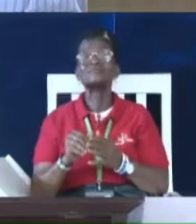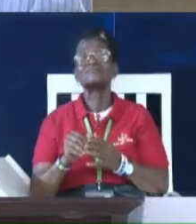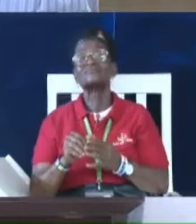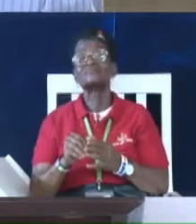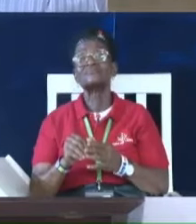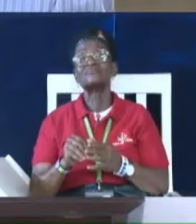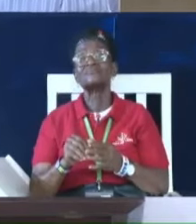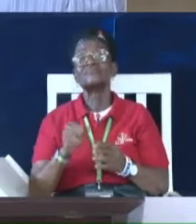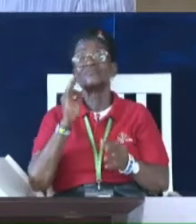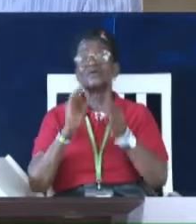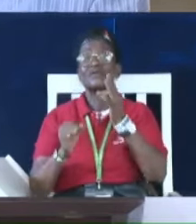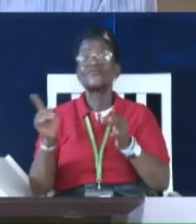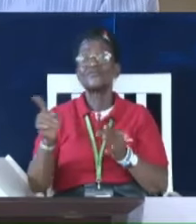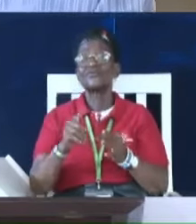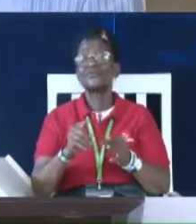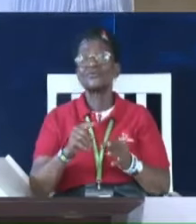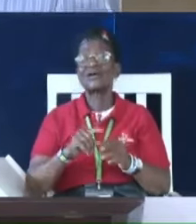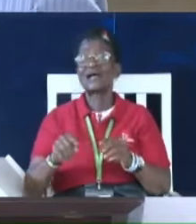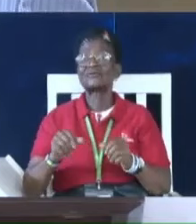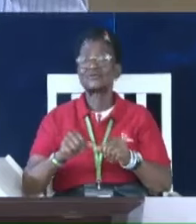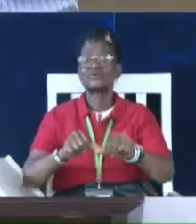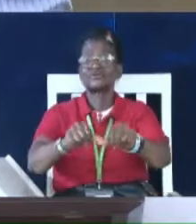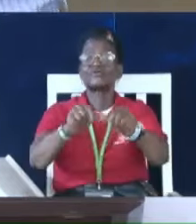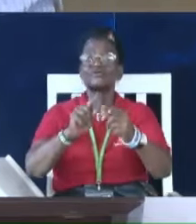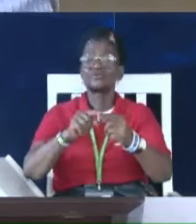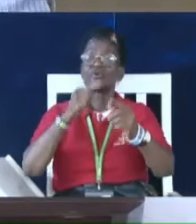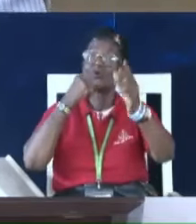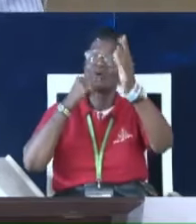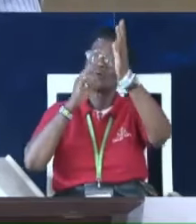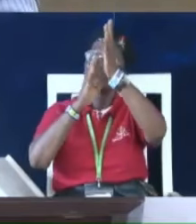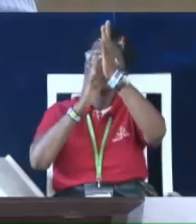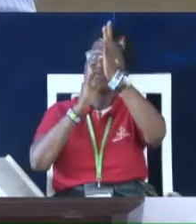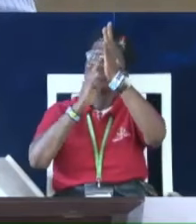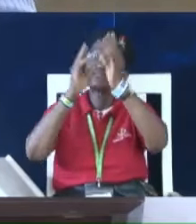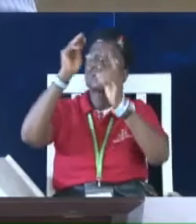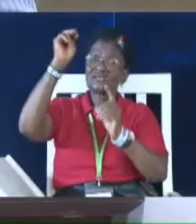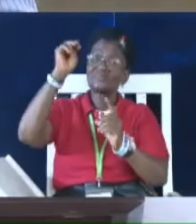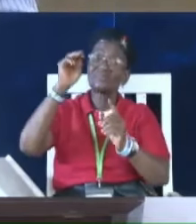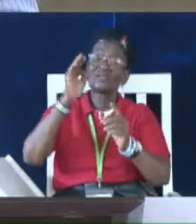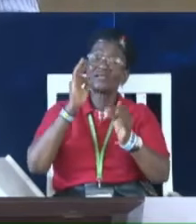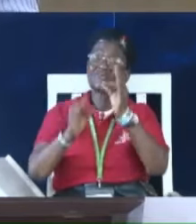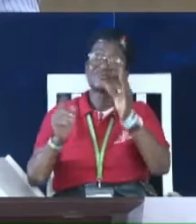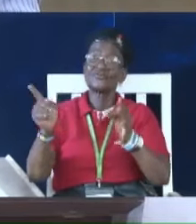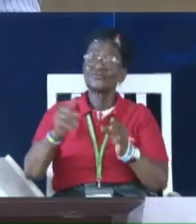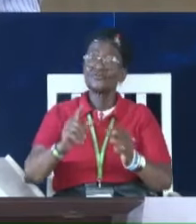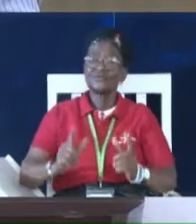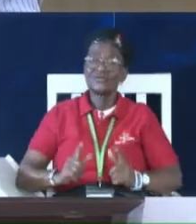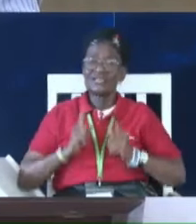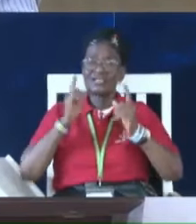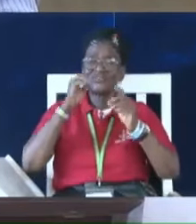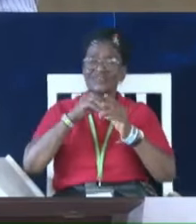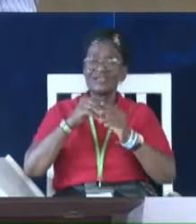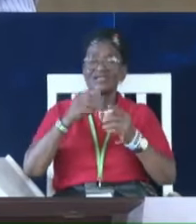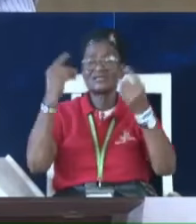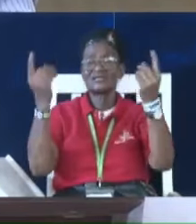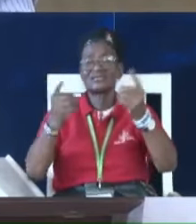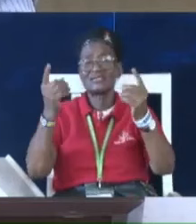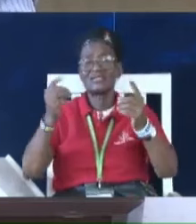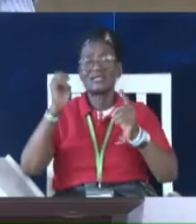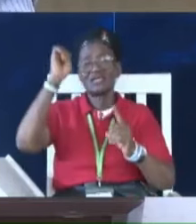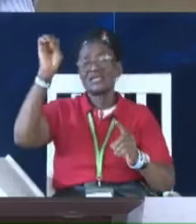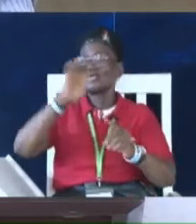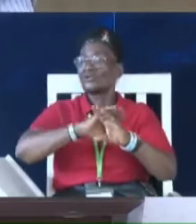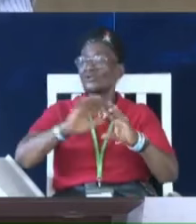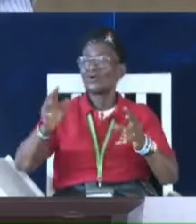that you cannot continue to praise him if you are living in sin. It doesn't want your